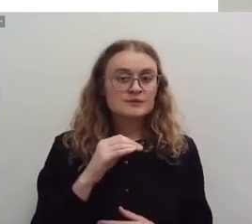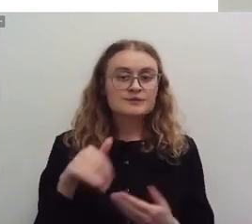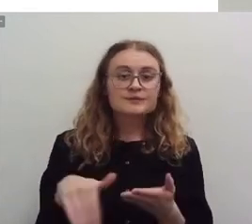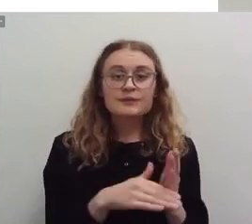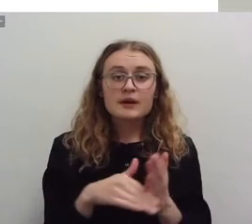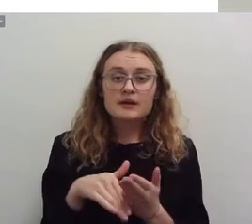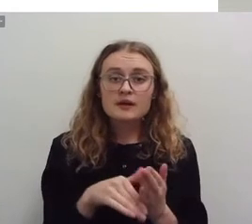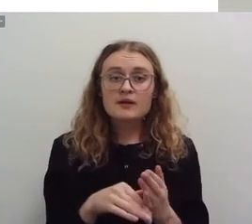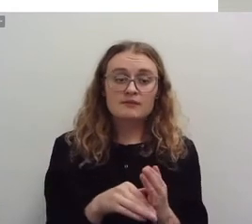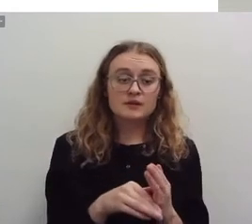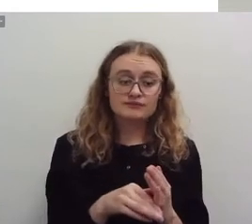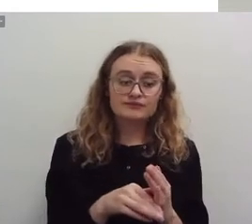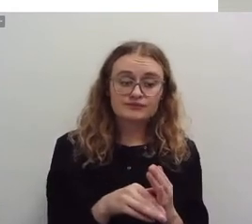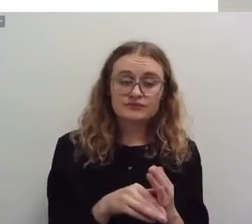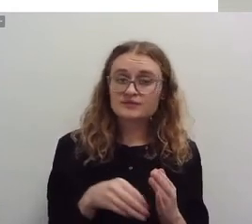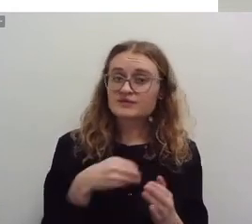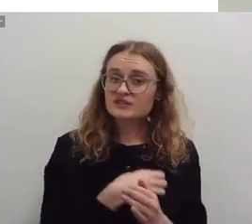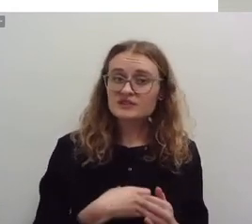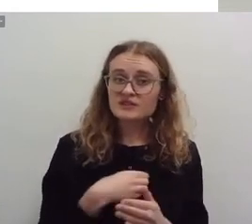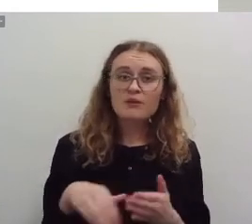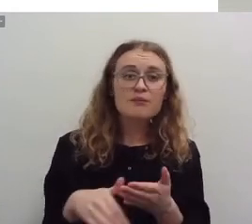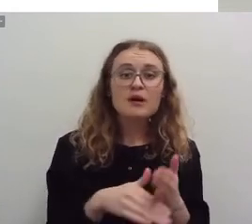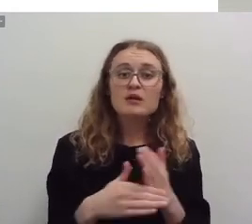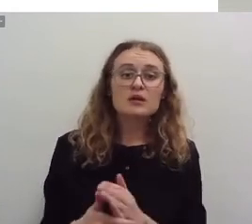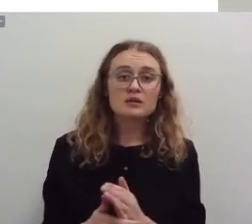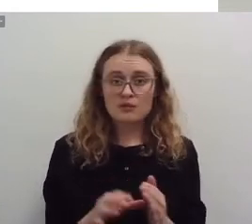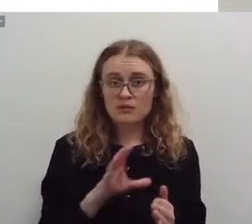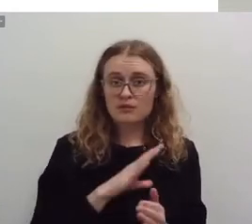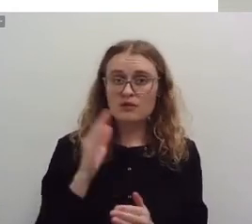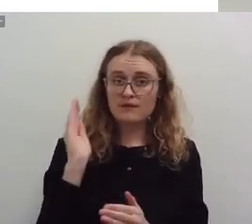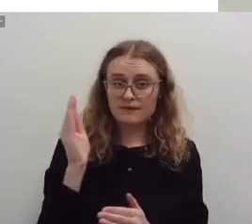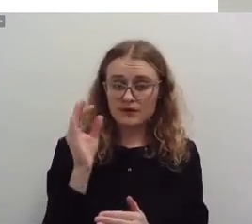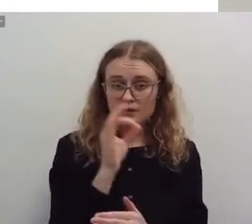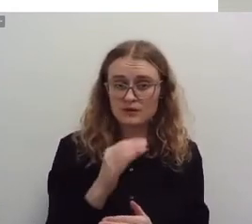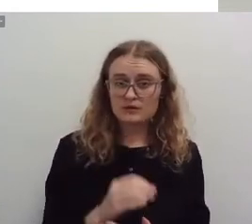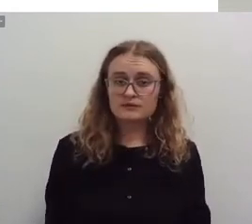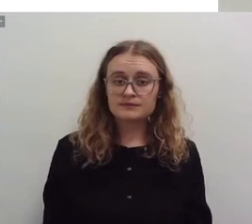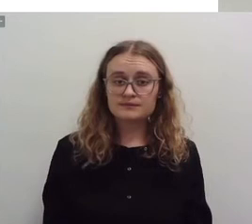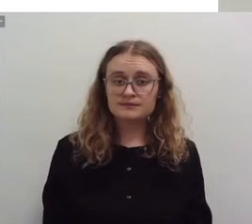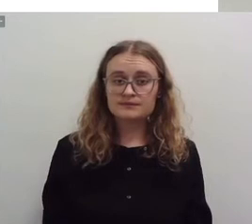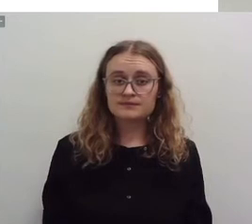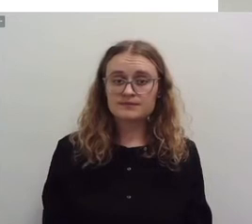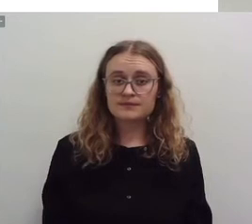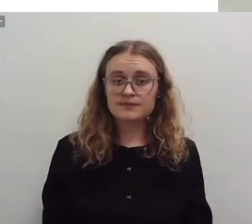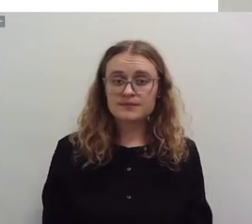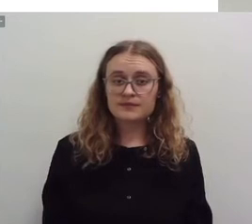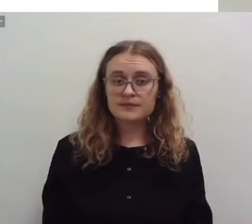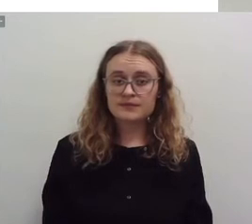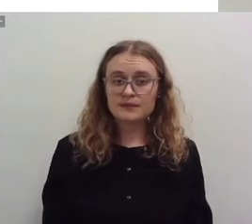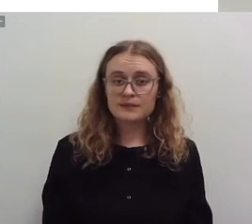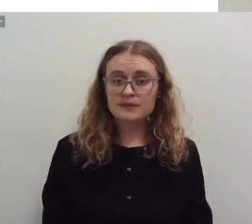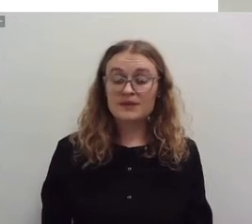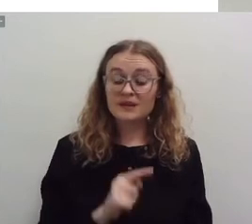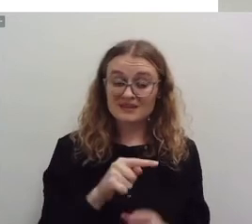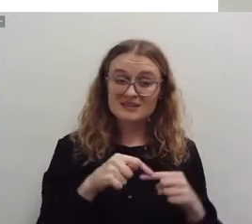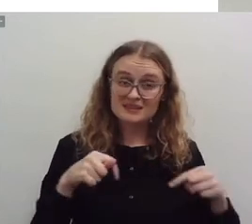key to success and something that is not that has room for development, to put it.